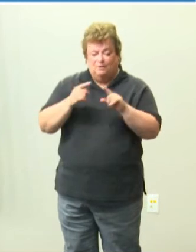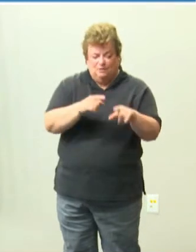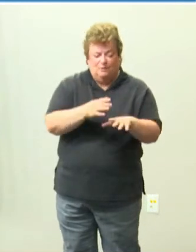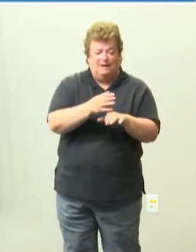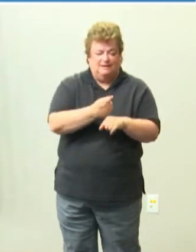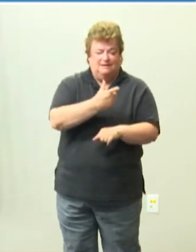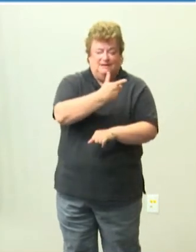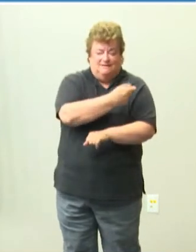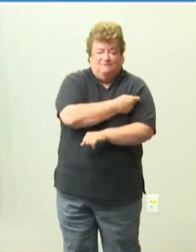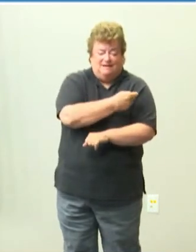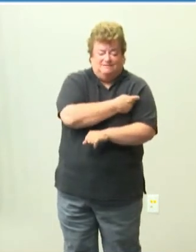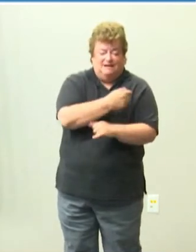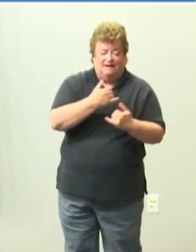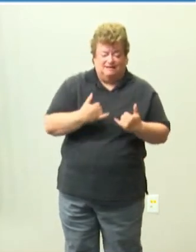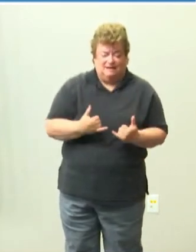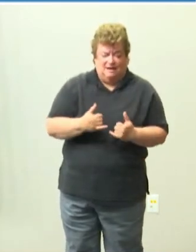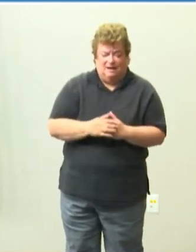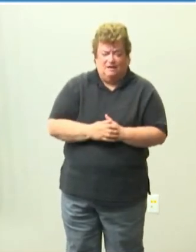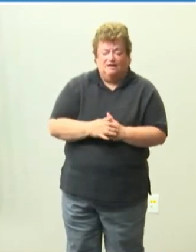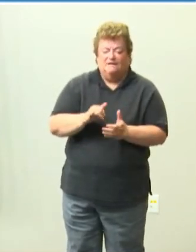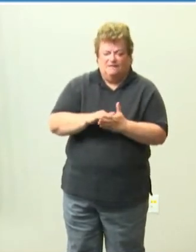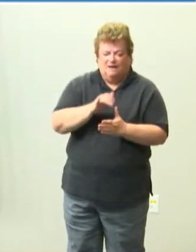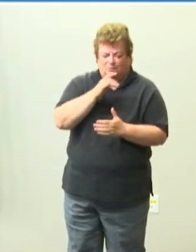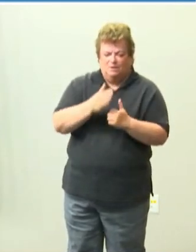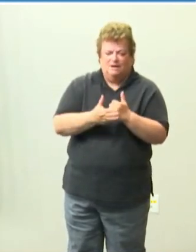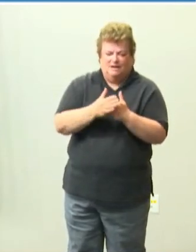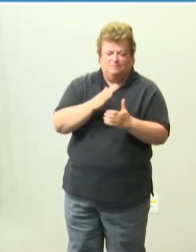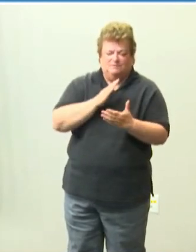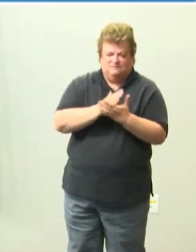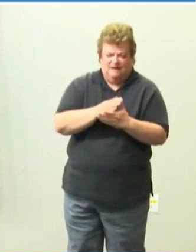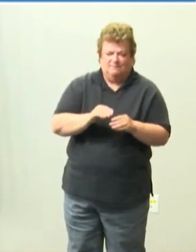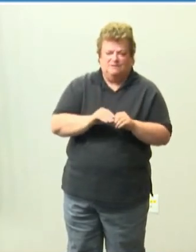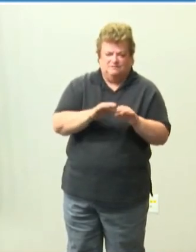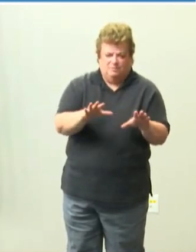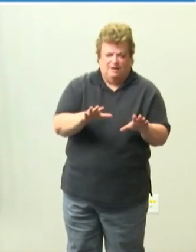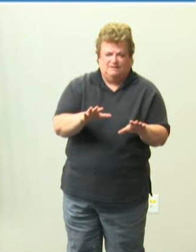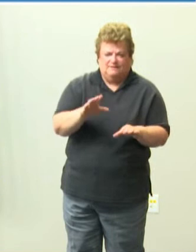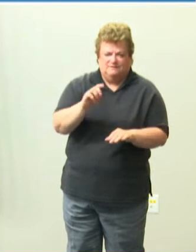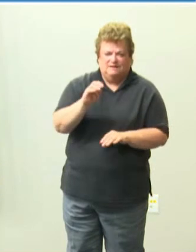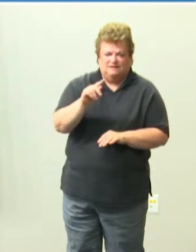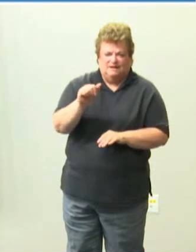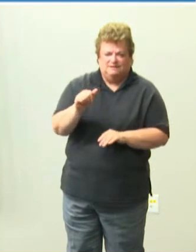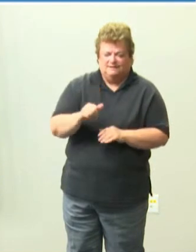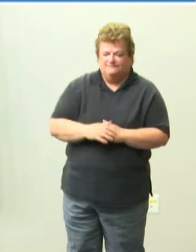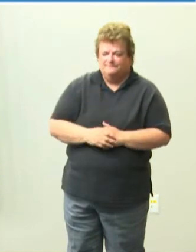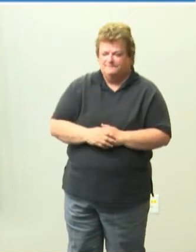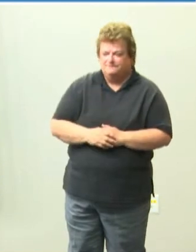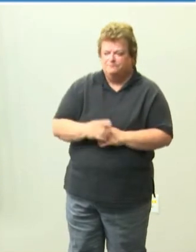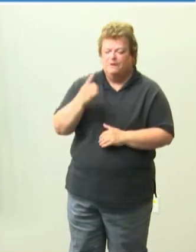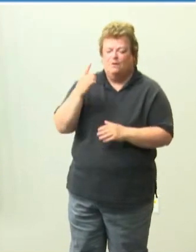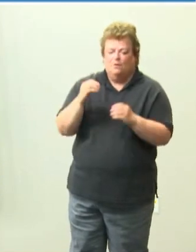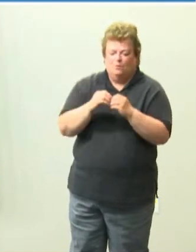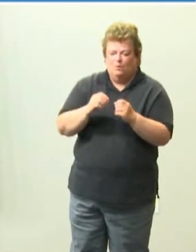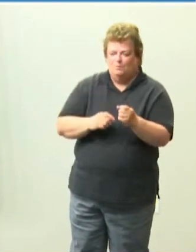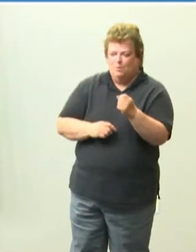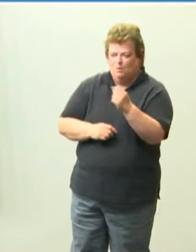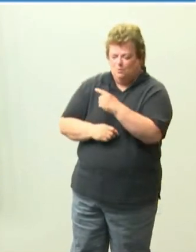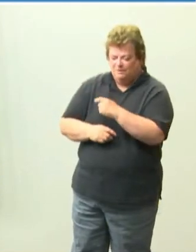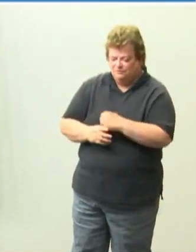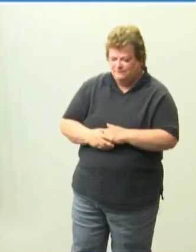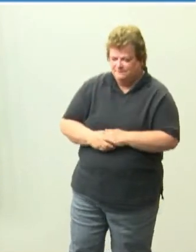are unvaccinated, which is going to stop the spread of the variant in the community. Gotcha. Just one more question for you.